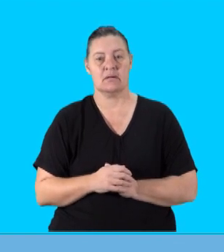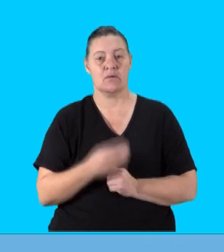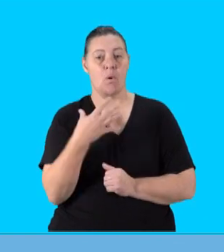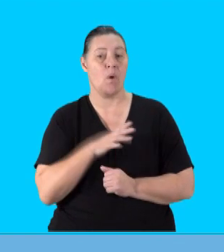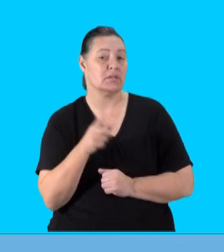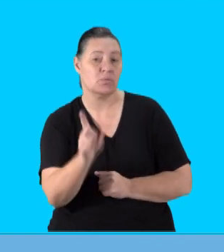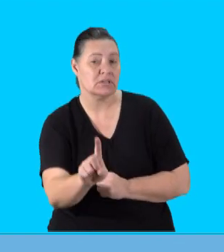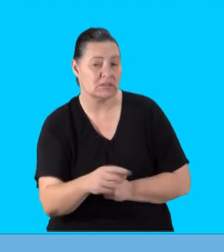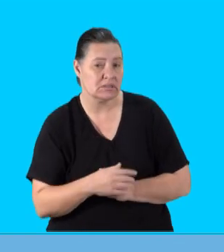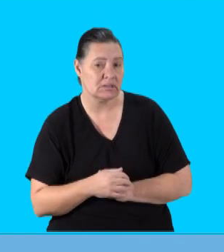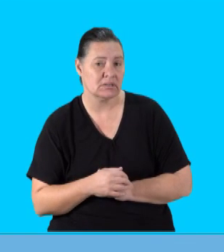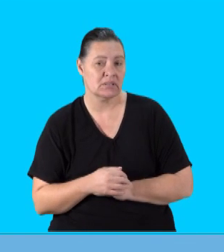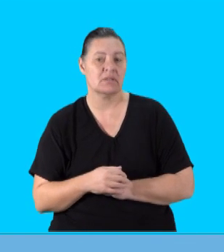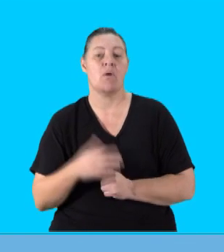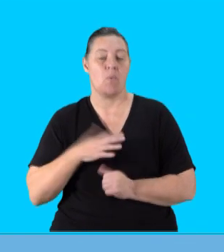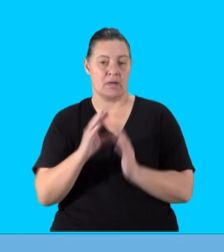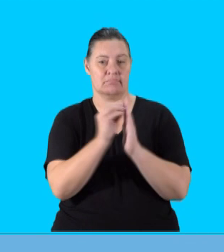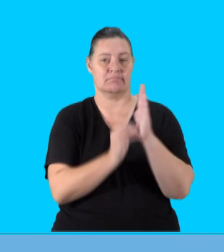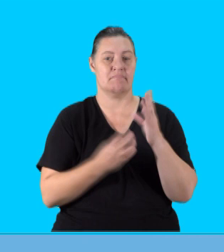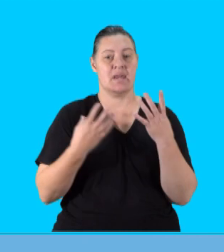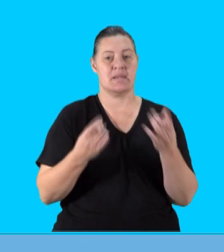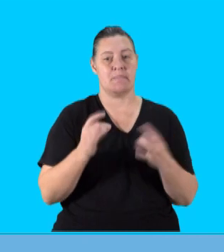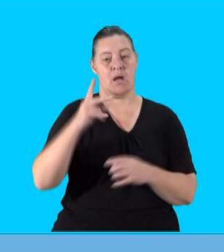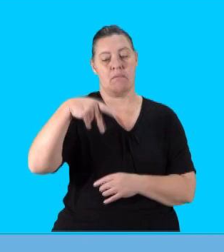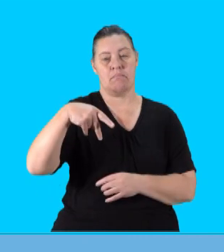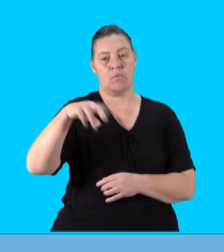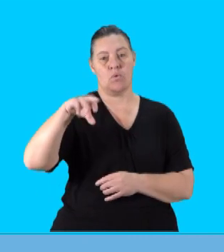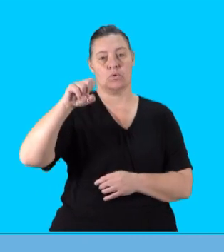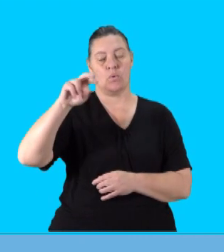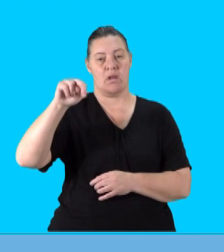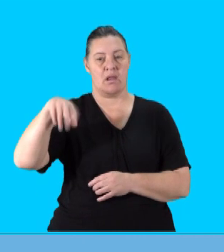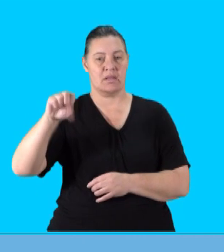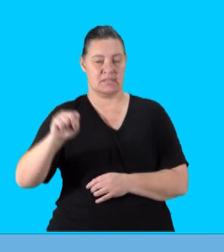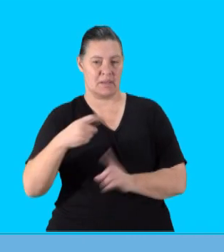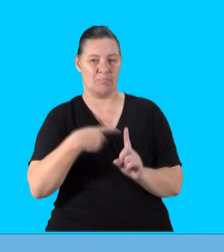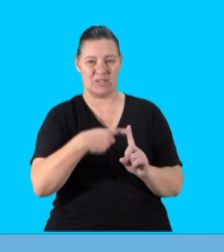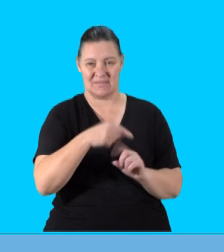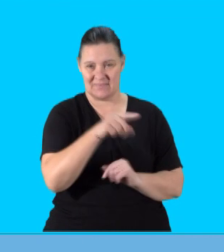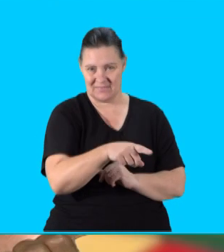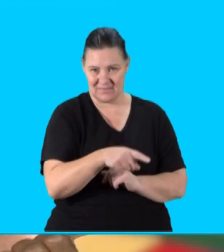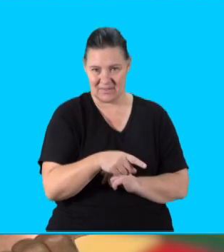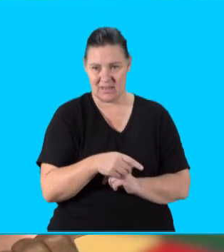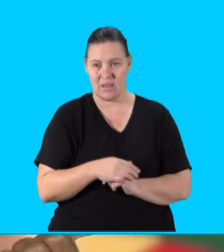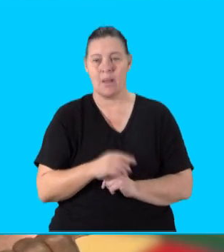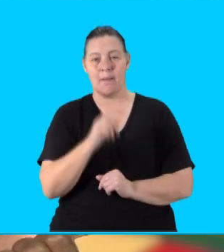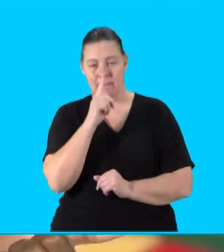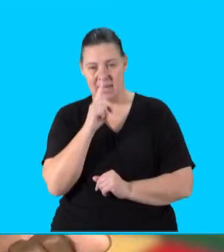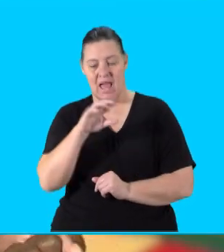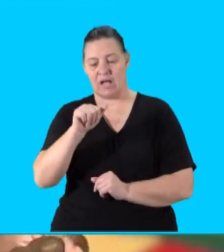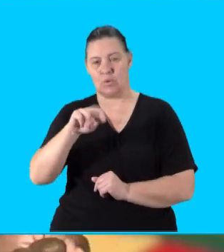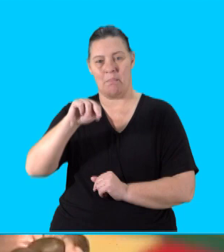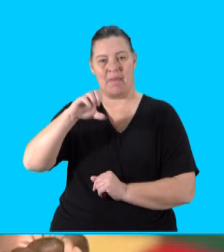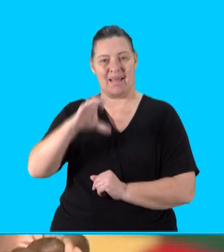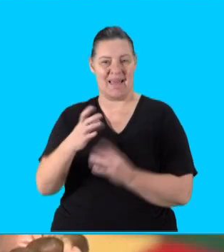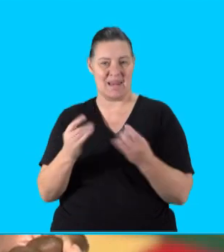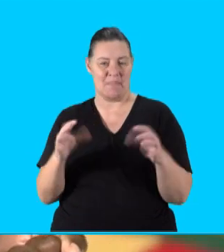And then what do they want there? They want us to write down the number of protons. Remember that the number of protons is equals to the